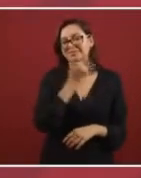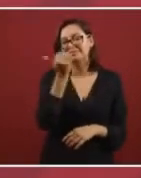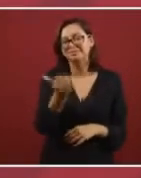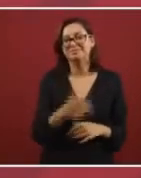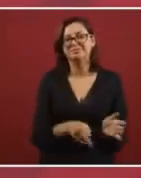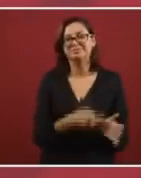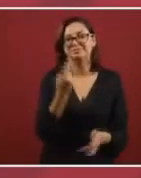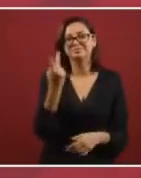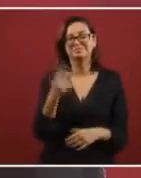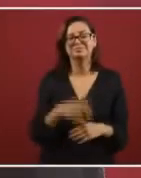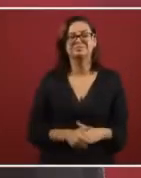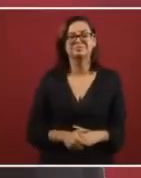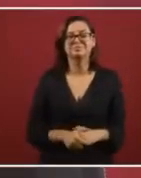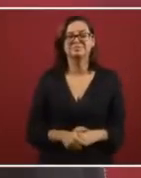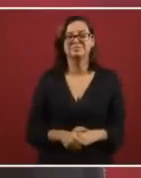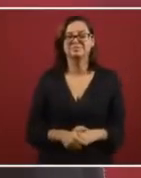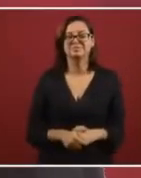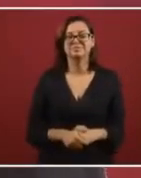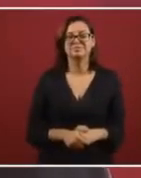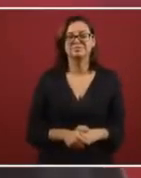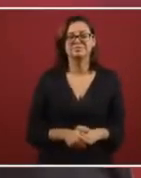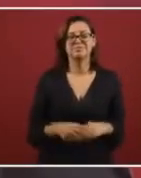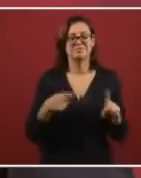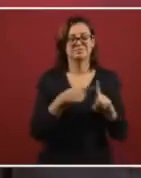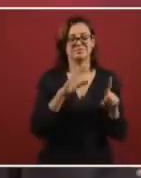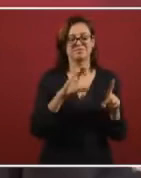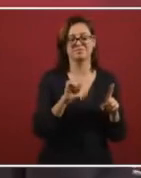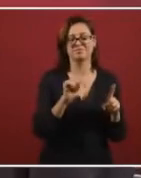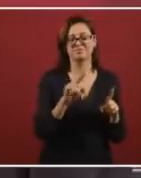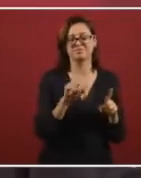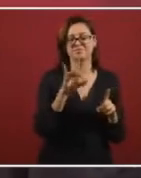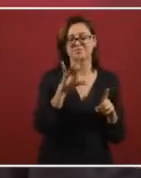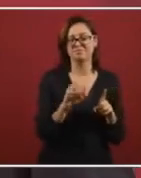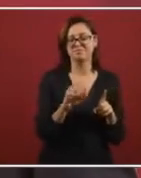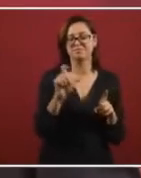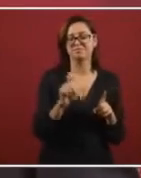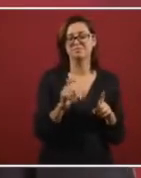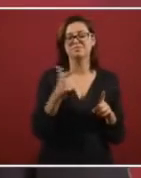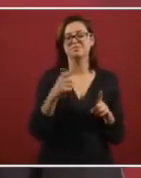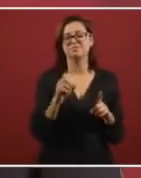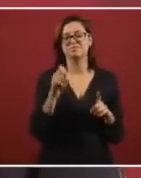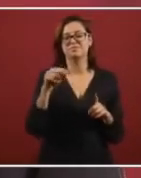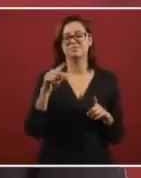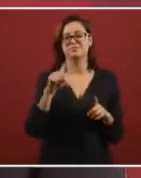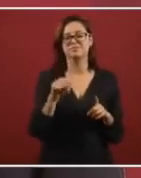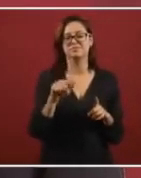they direct Claudio X González otros, and others,